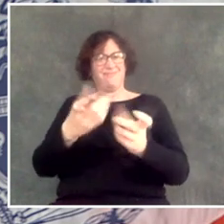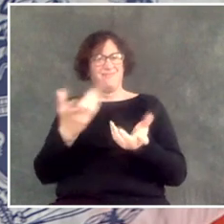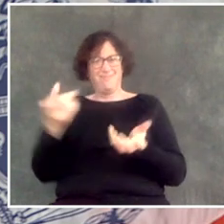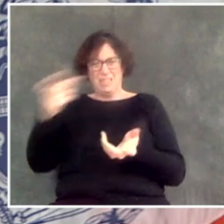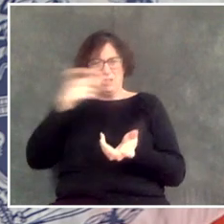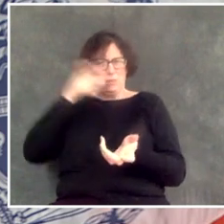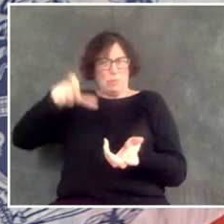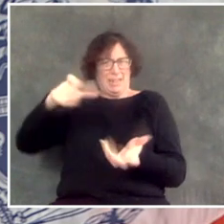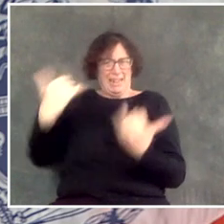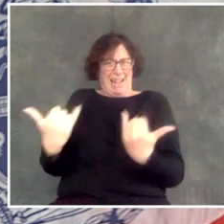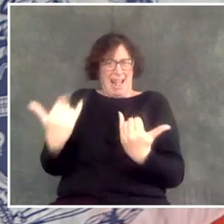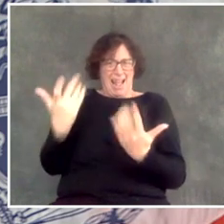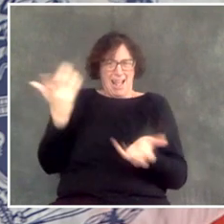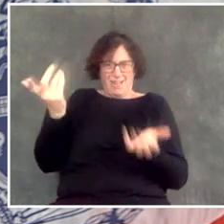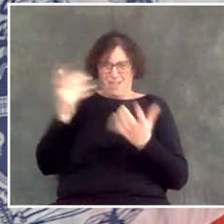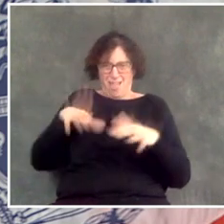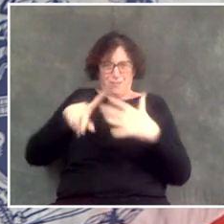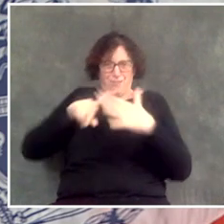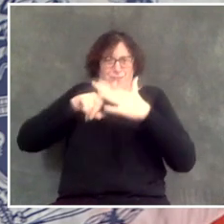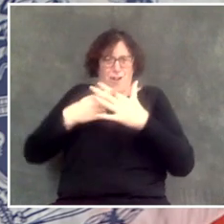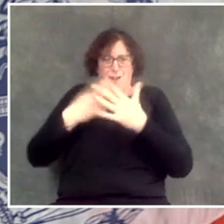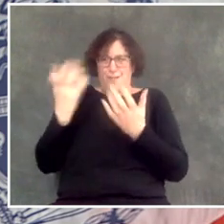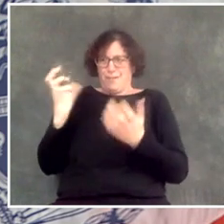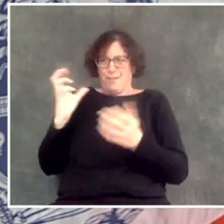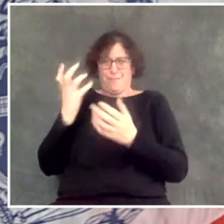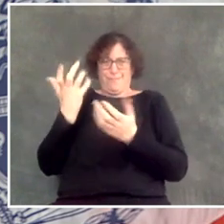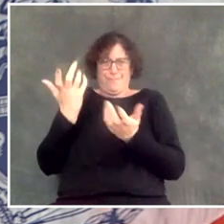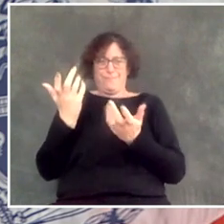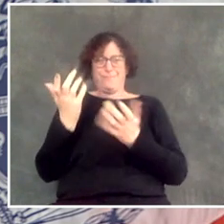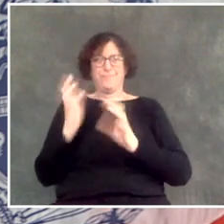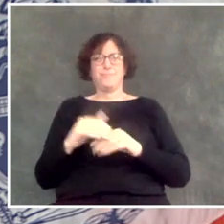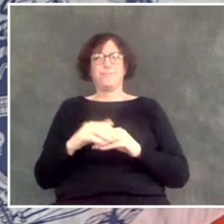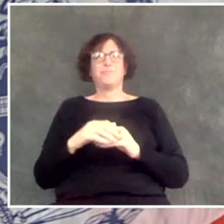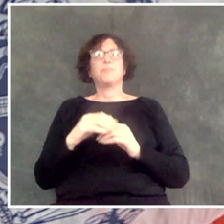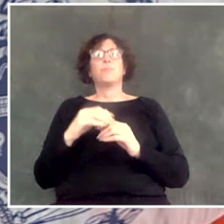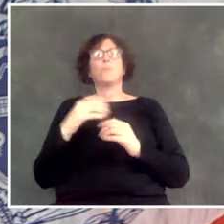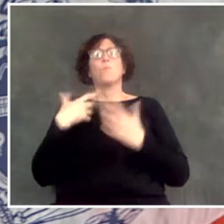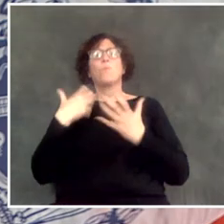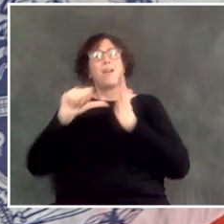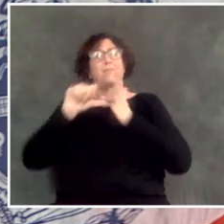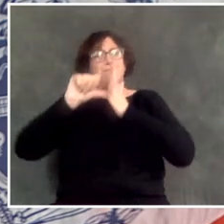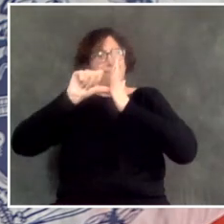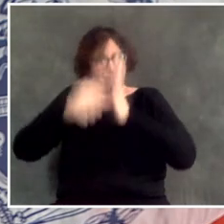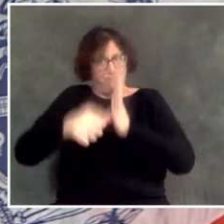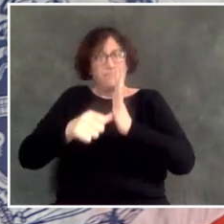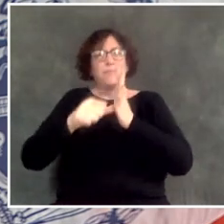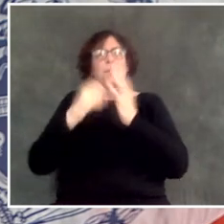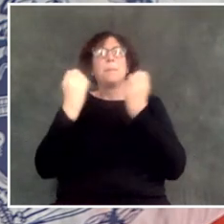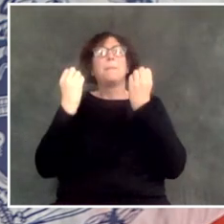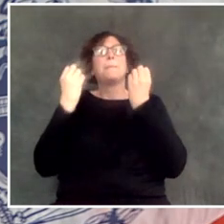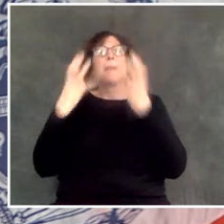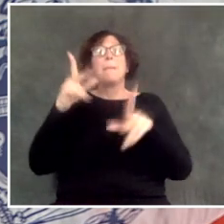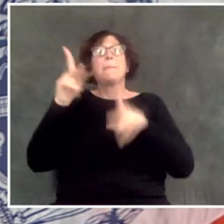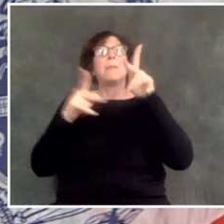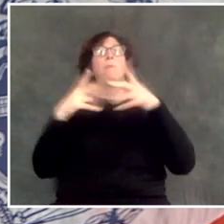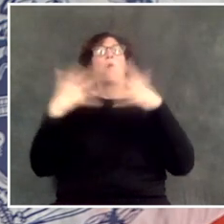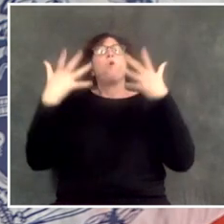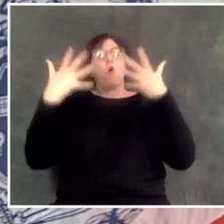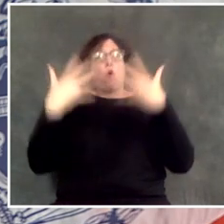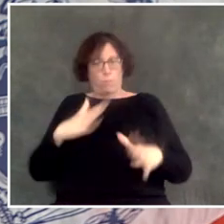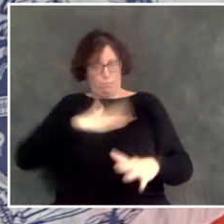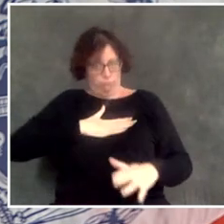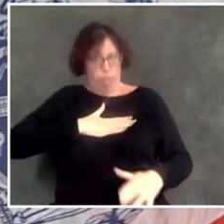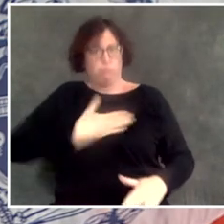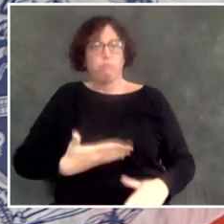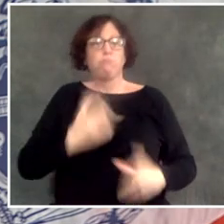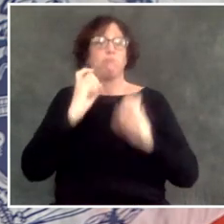did the right thing. I think it should be absolutely for every industry, not just healthcare, every industry that